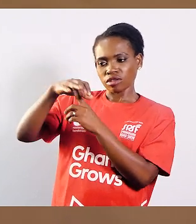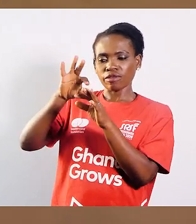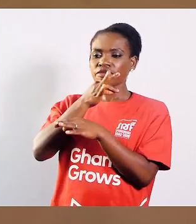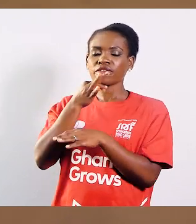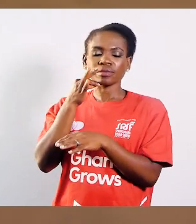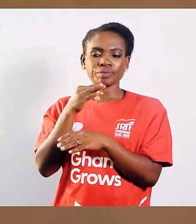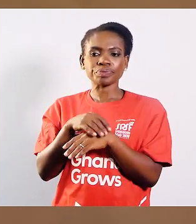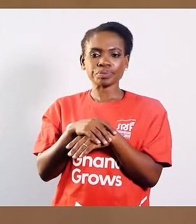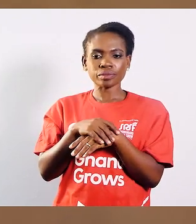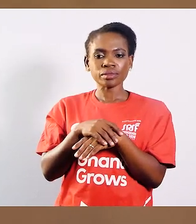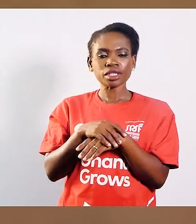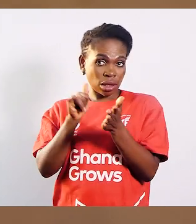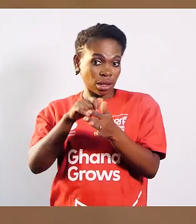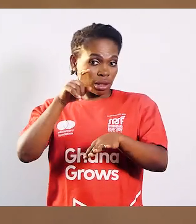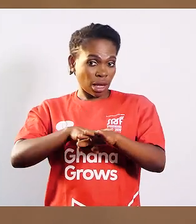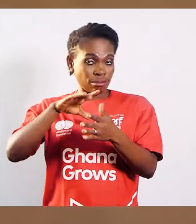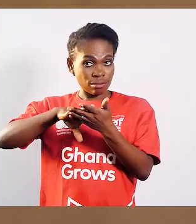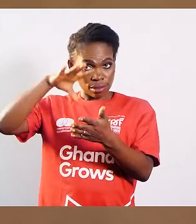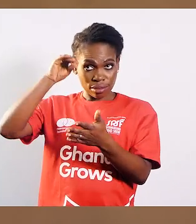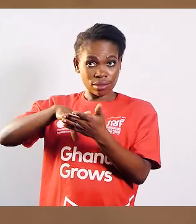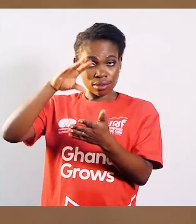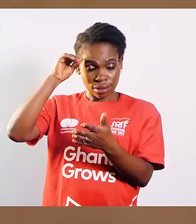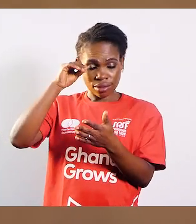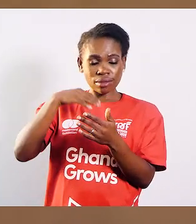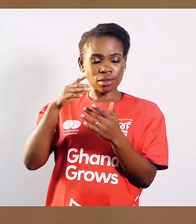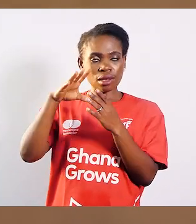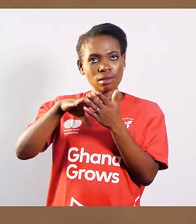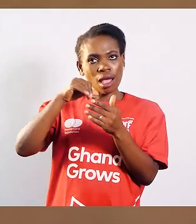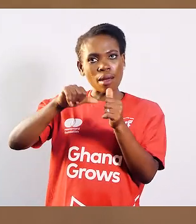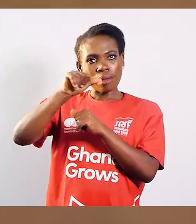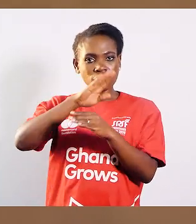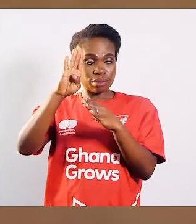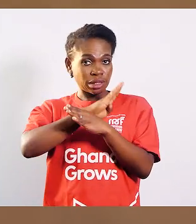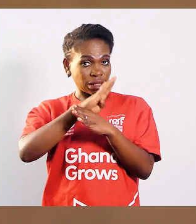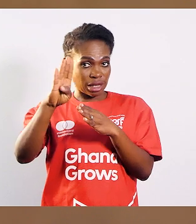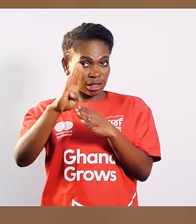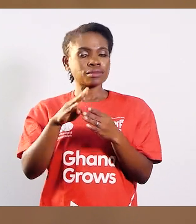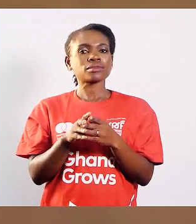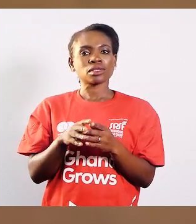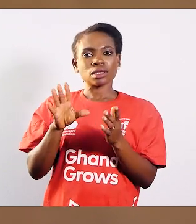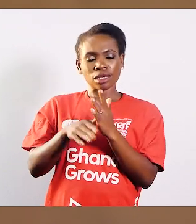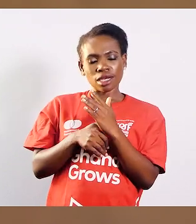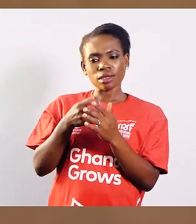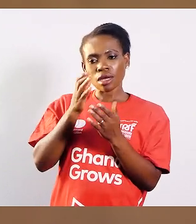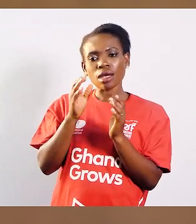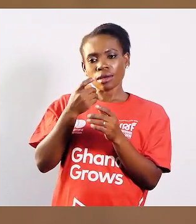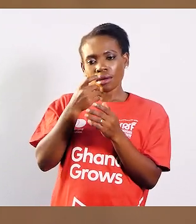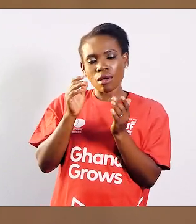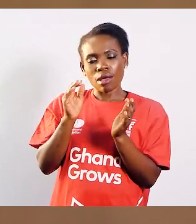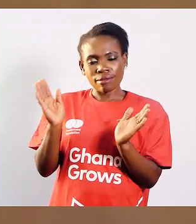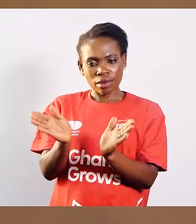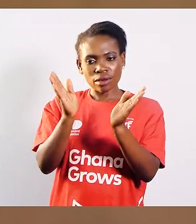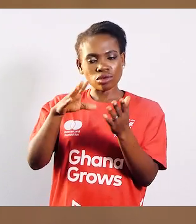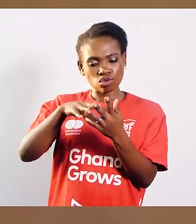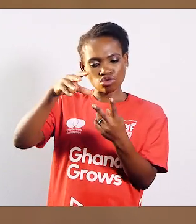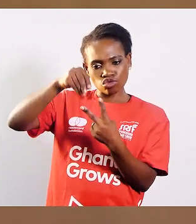the university, we did one course, entrepreneurship, and we were required to choose a project. And I happened